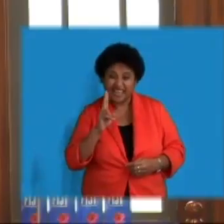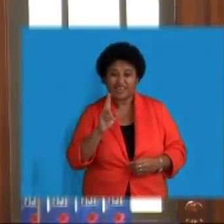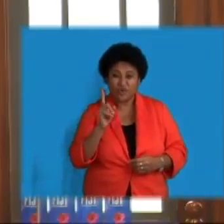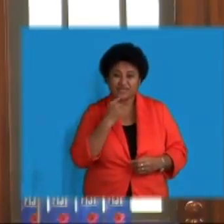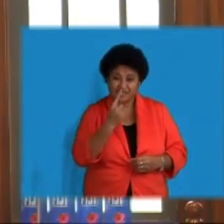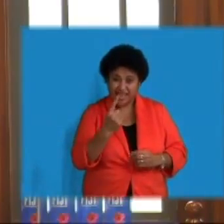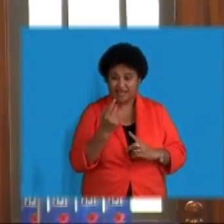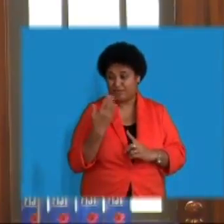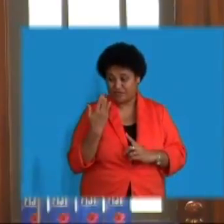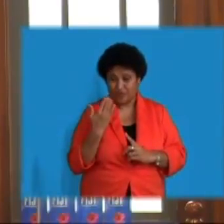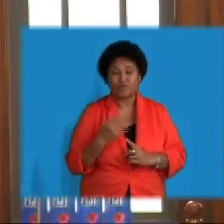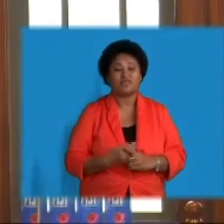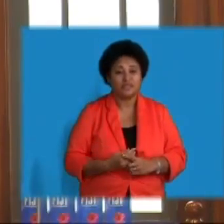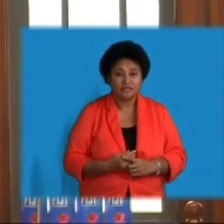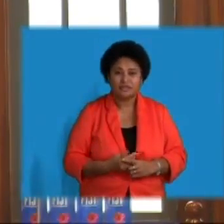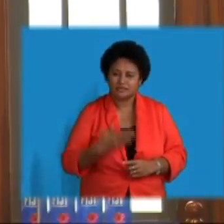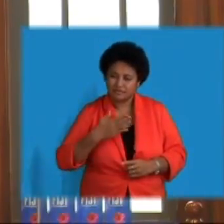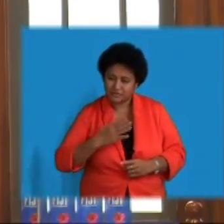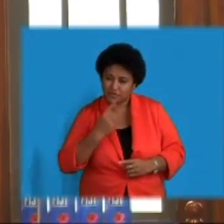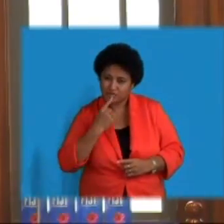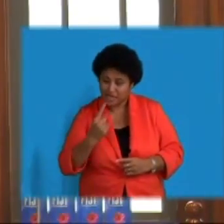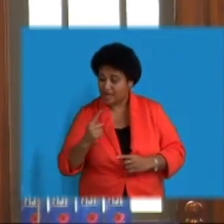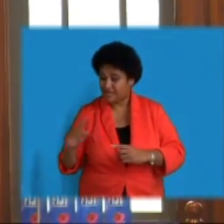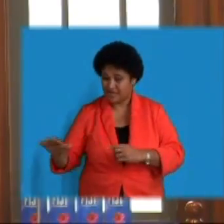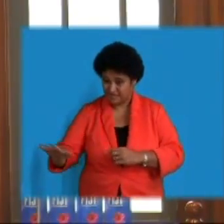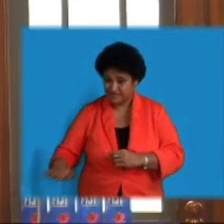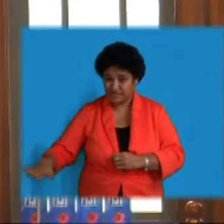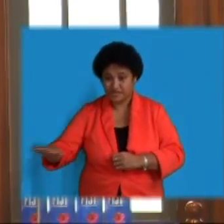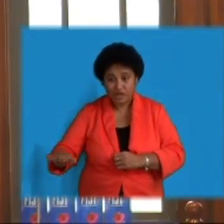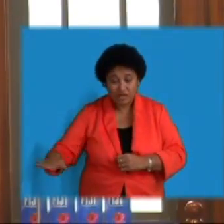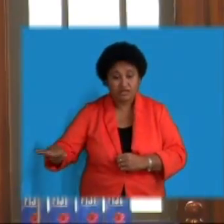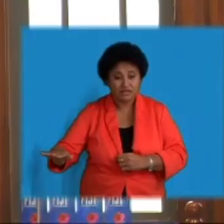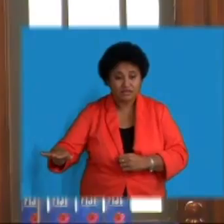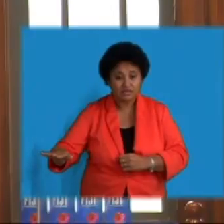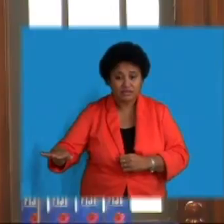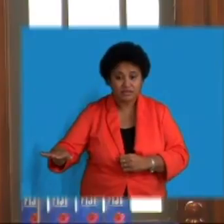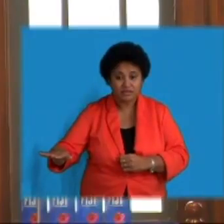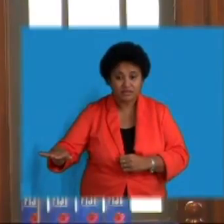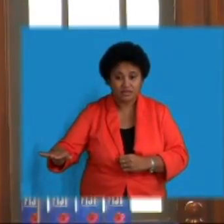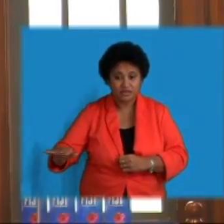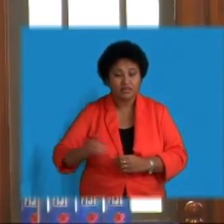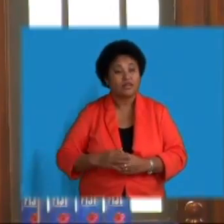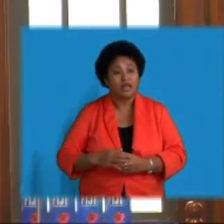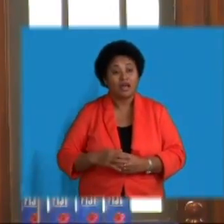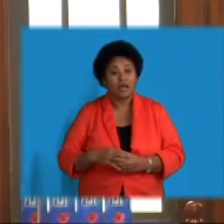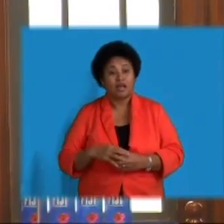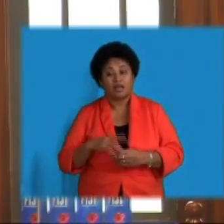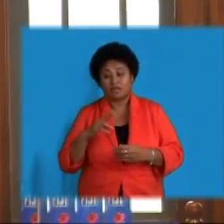earlier in this House, that squatter, the regularizing of